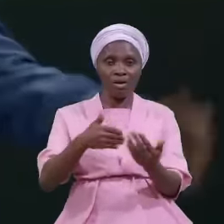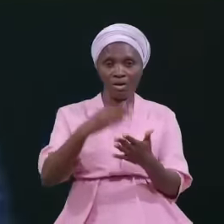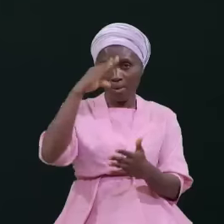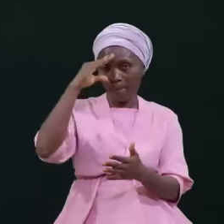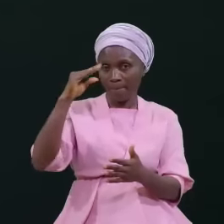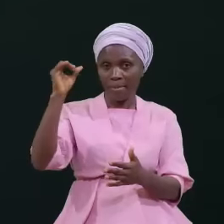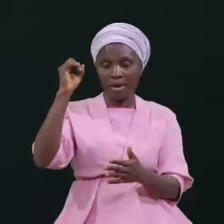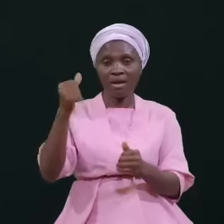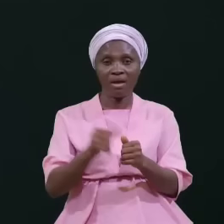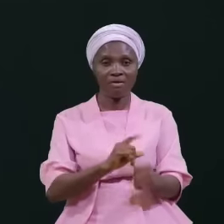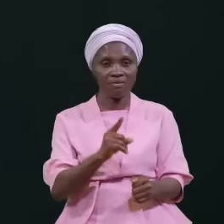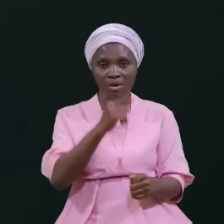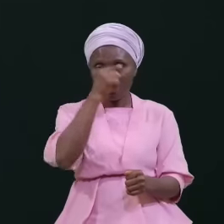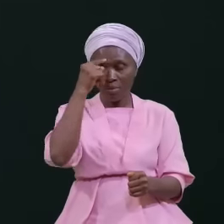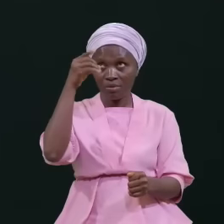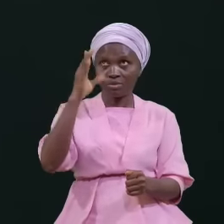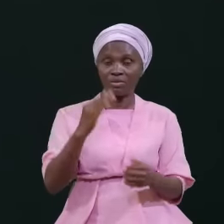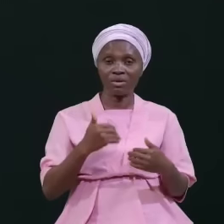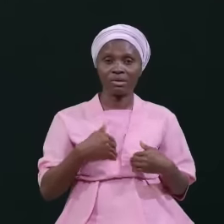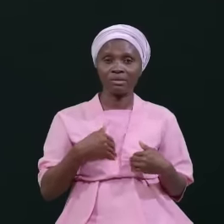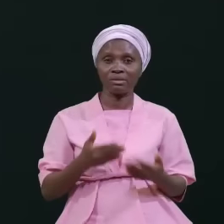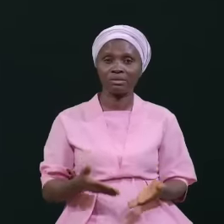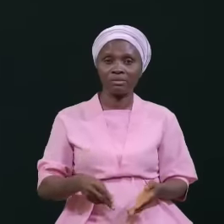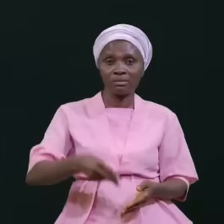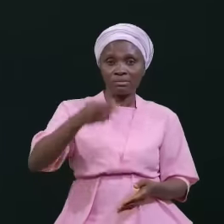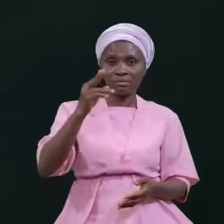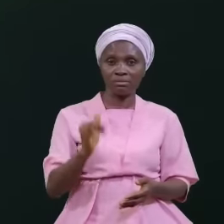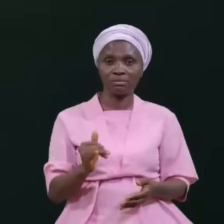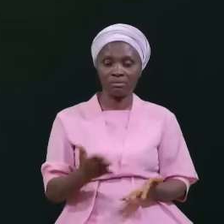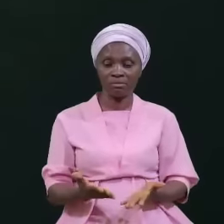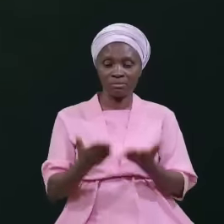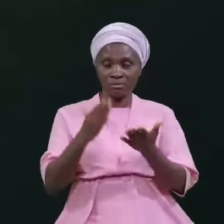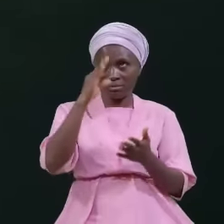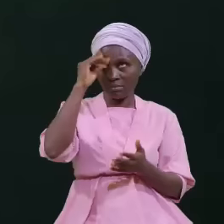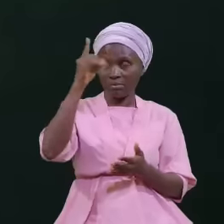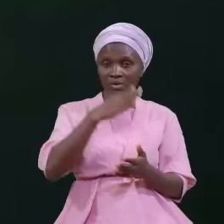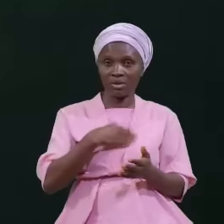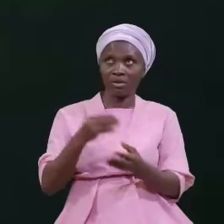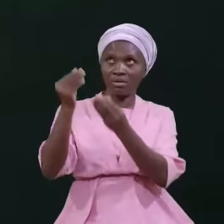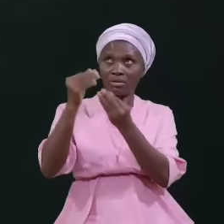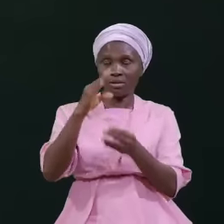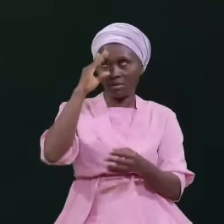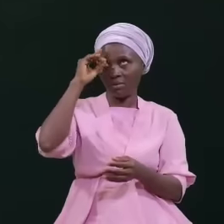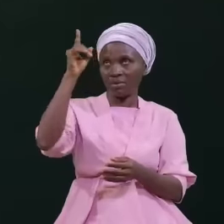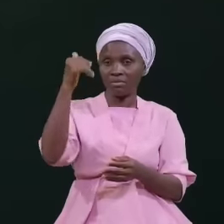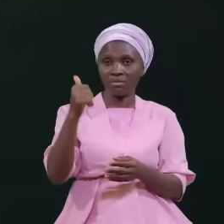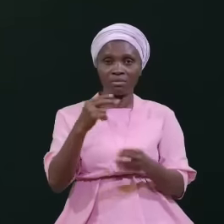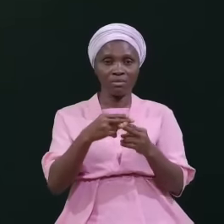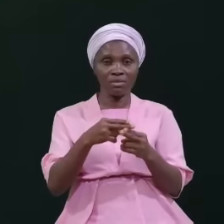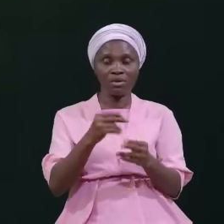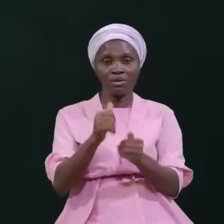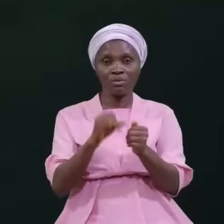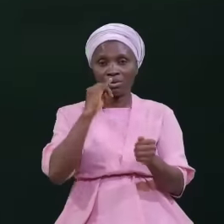God has highly exalted him and given him a name which is